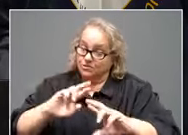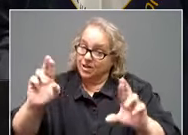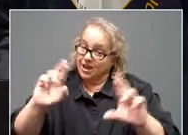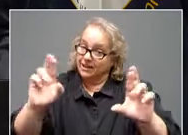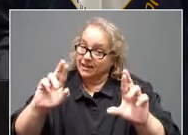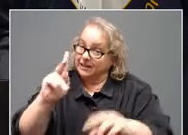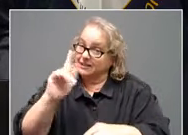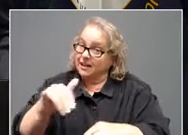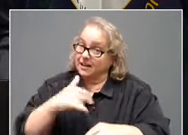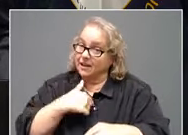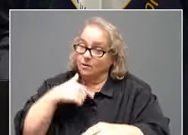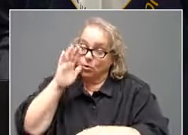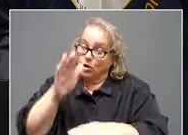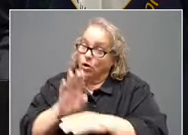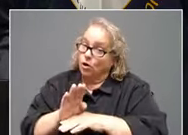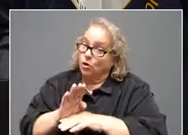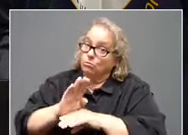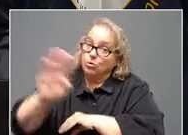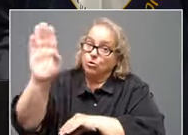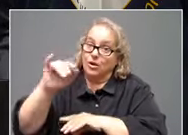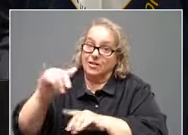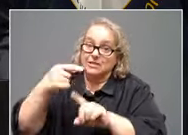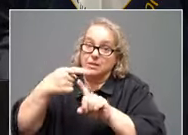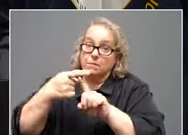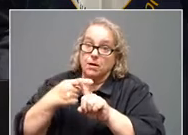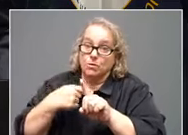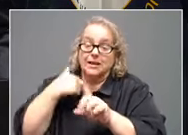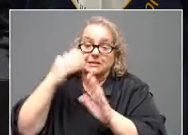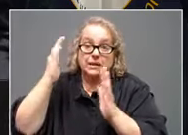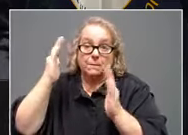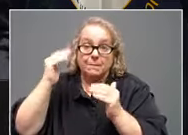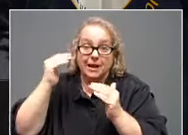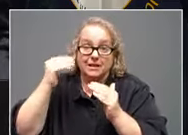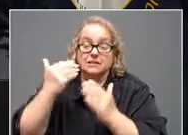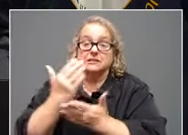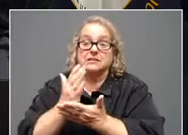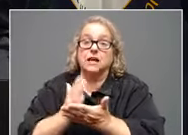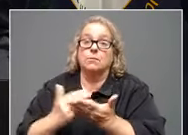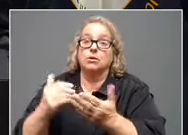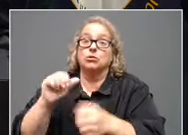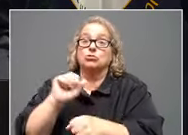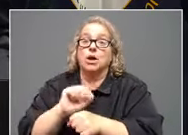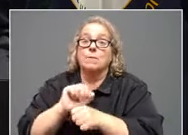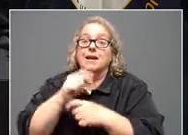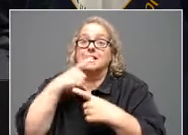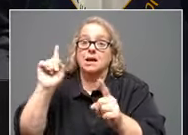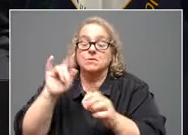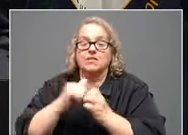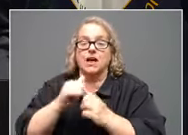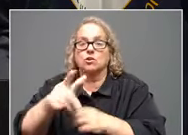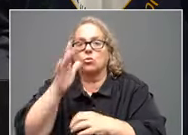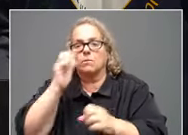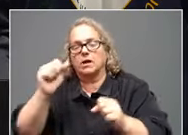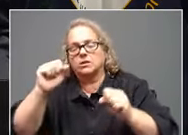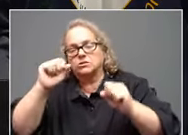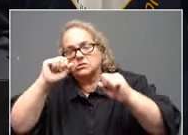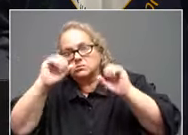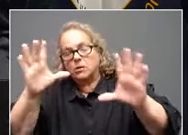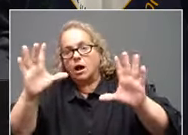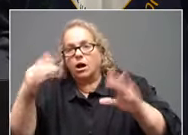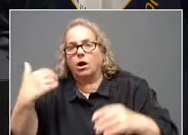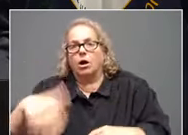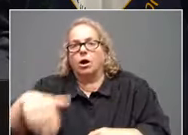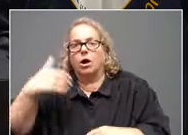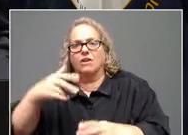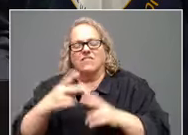places. This month, we expect some jobs announcements that are going to blow your socks off. They're really exciting,